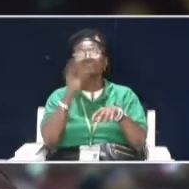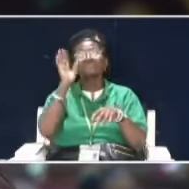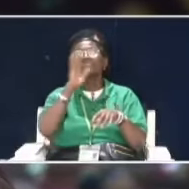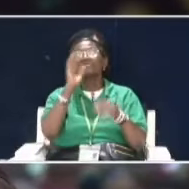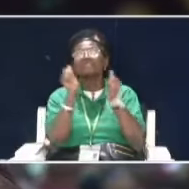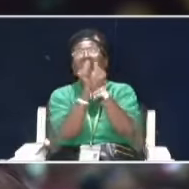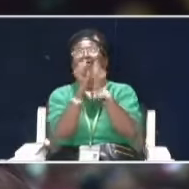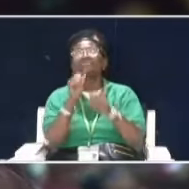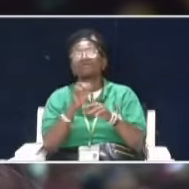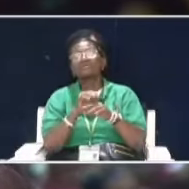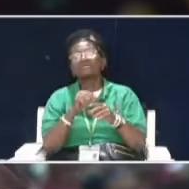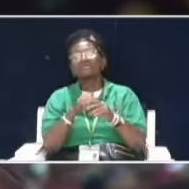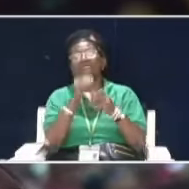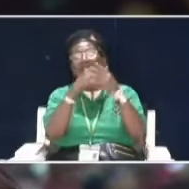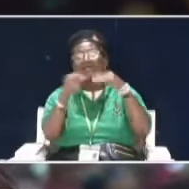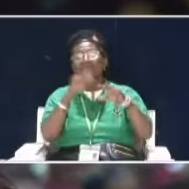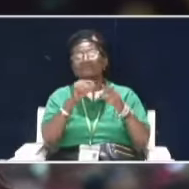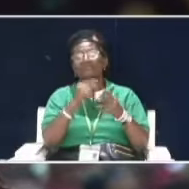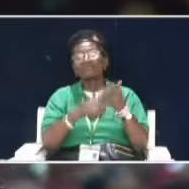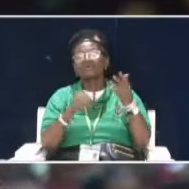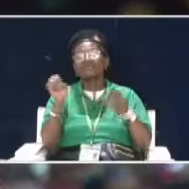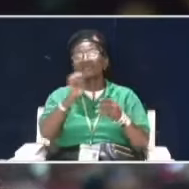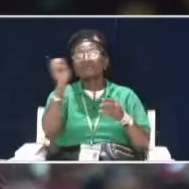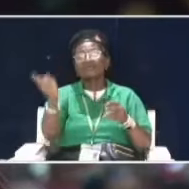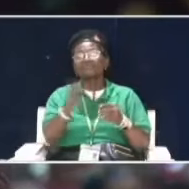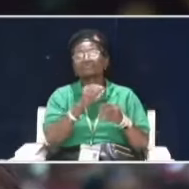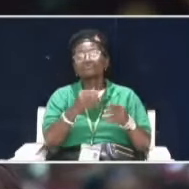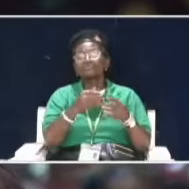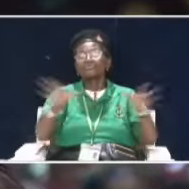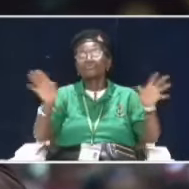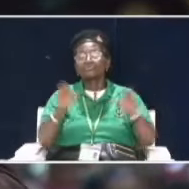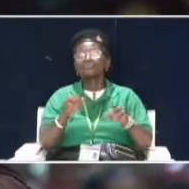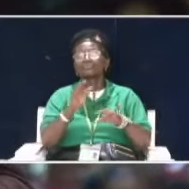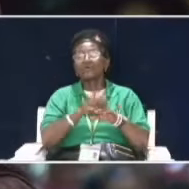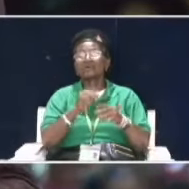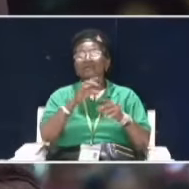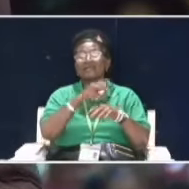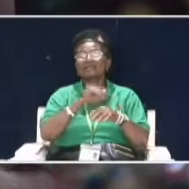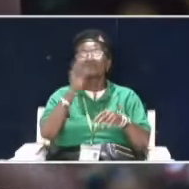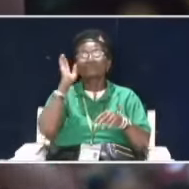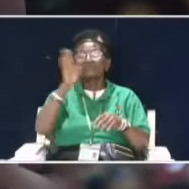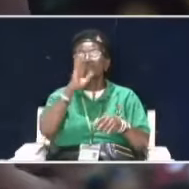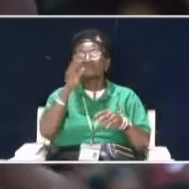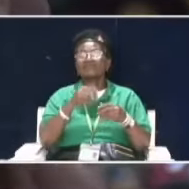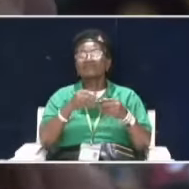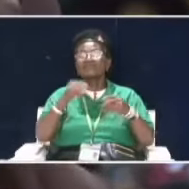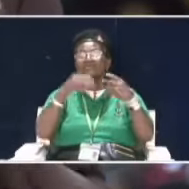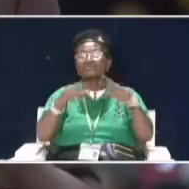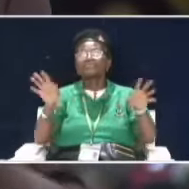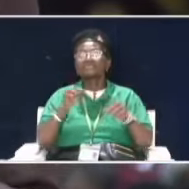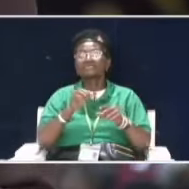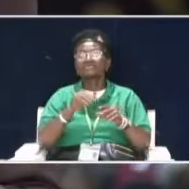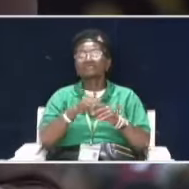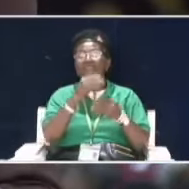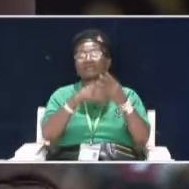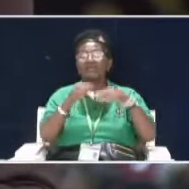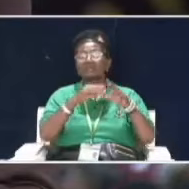Whatever you loose on earth will be loose in heaven. That means, according to Bible